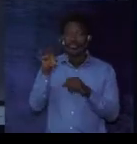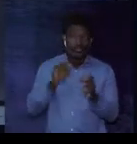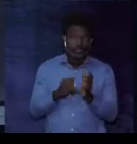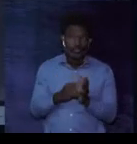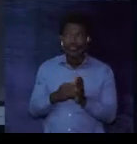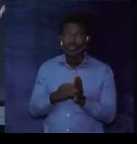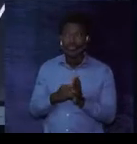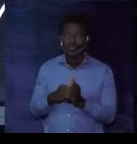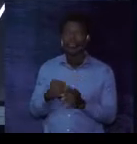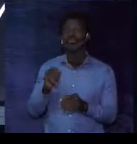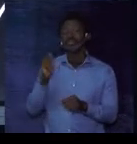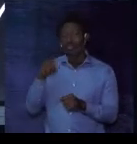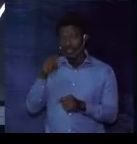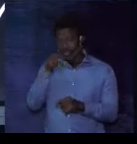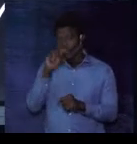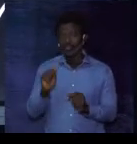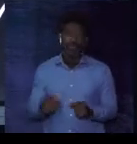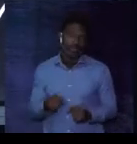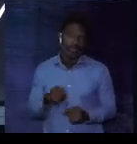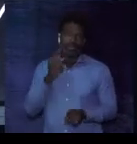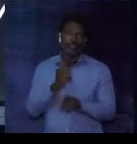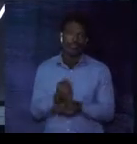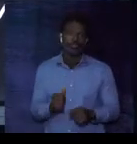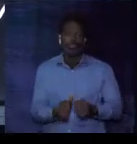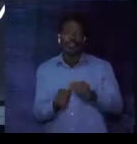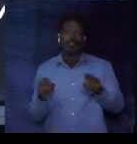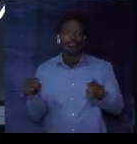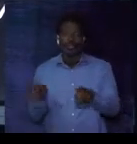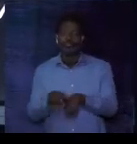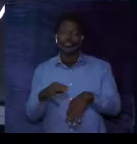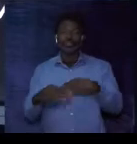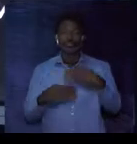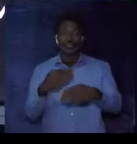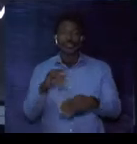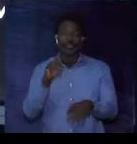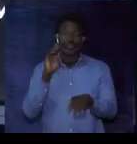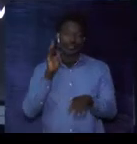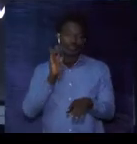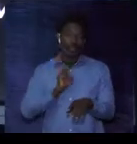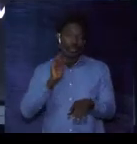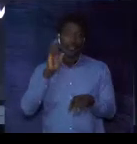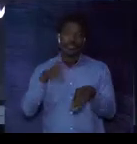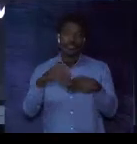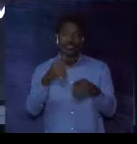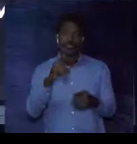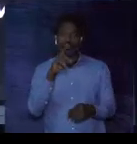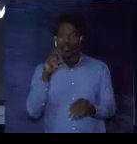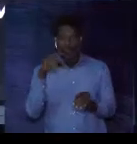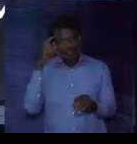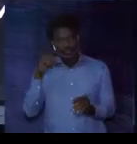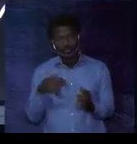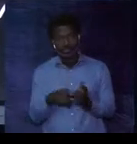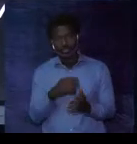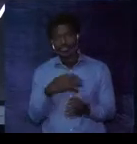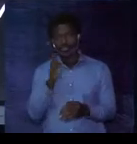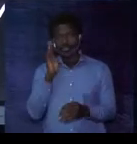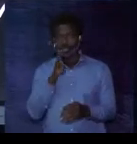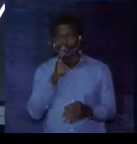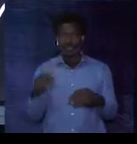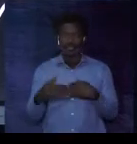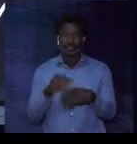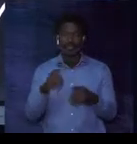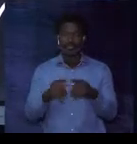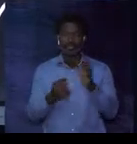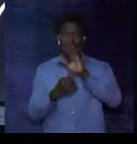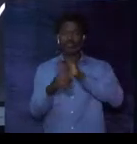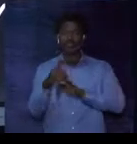you do it? Of course you can. Just follow the same procedure. I'll give you 1 minute for this, and I will be right back to